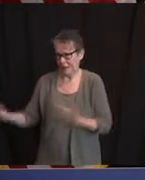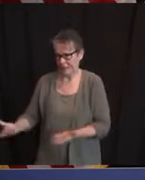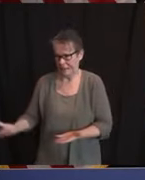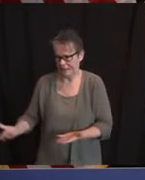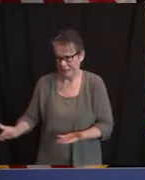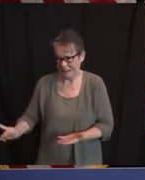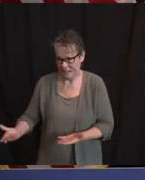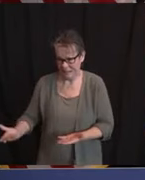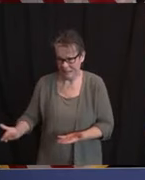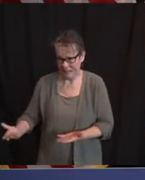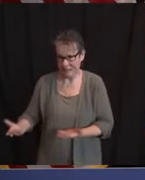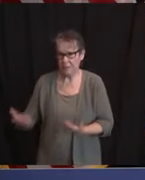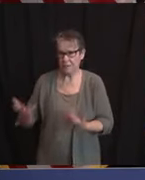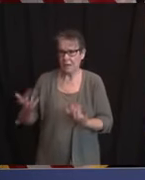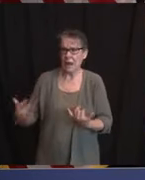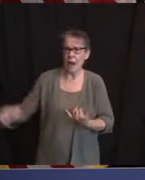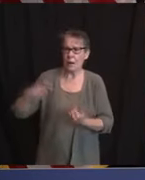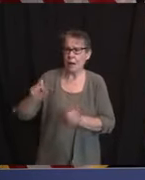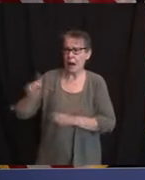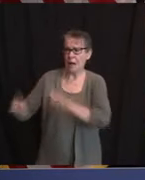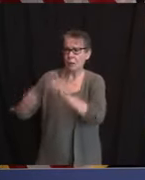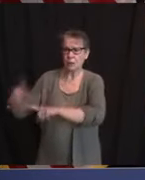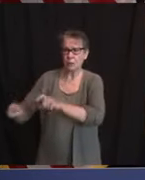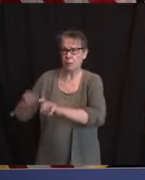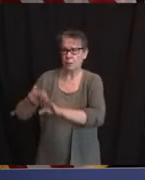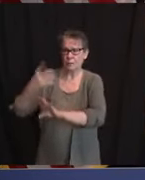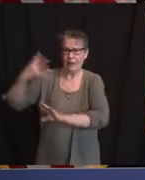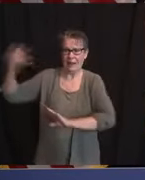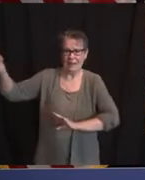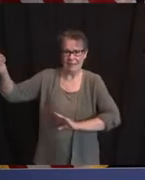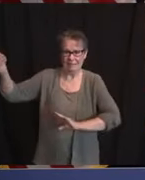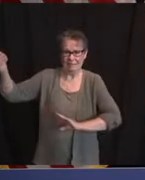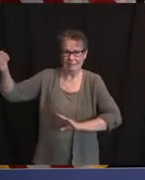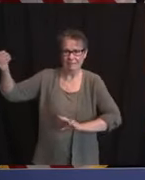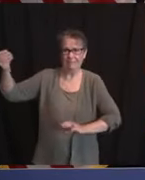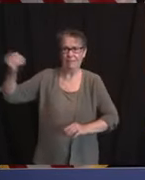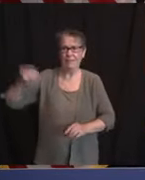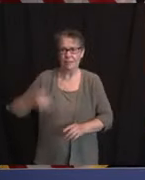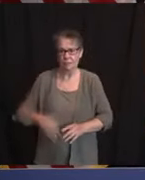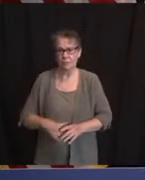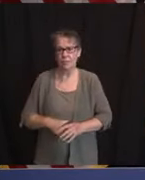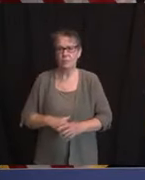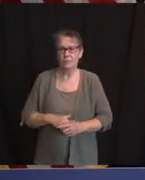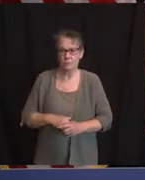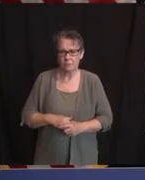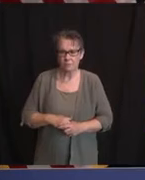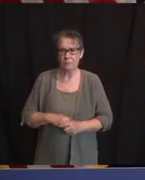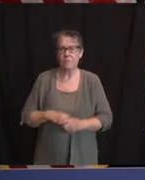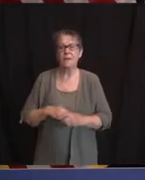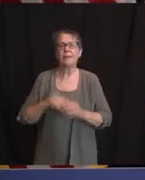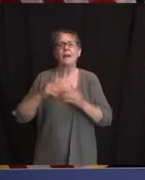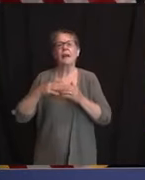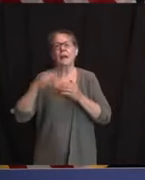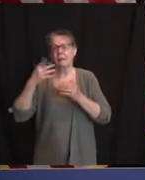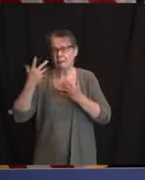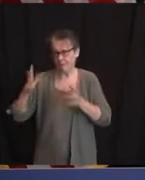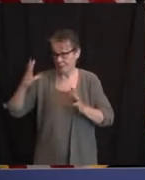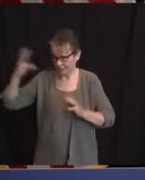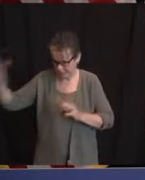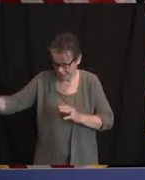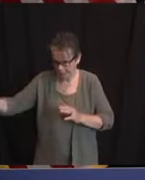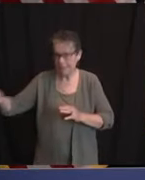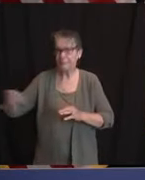specific to him, and then I'll go back and do the usual with Judy and Pat and Ed later. Elise, and then Nikita, and then Dave. Elise, hold on one sec. Martel,